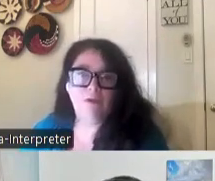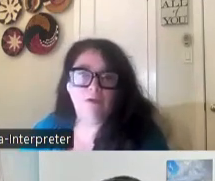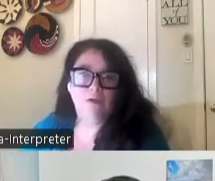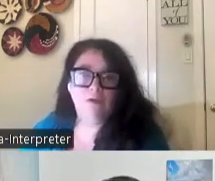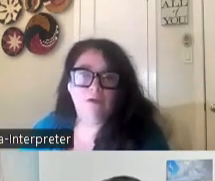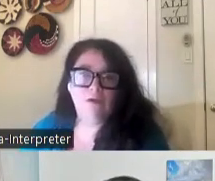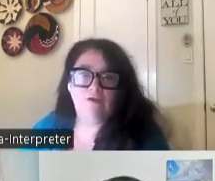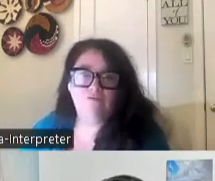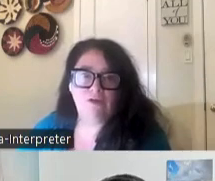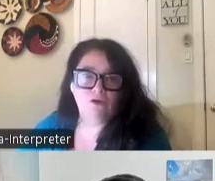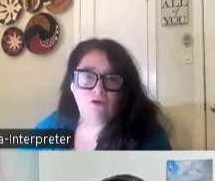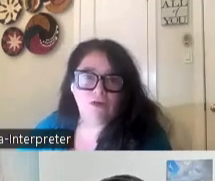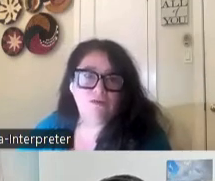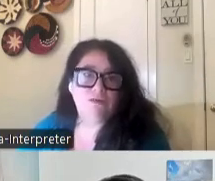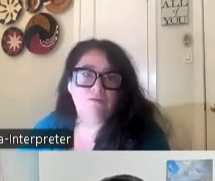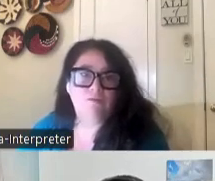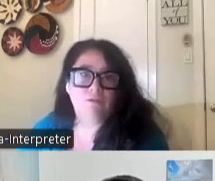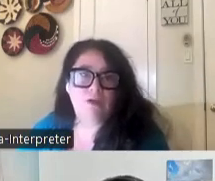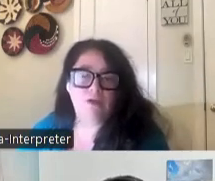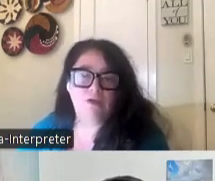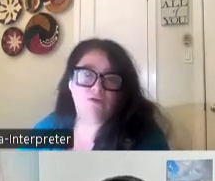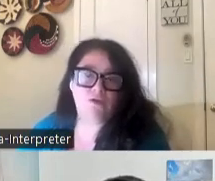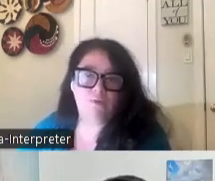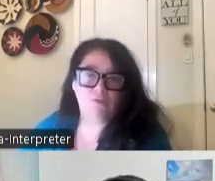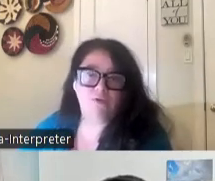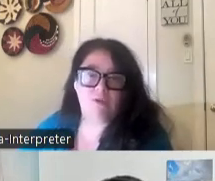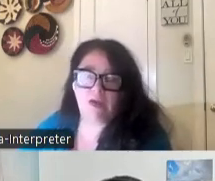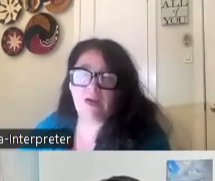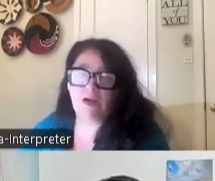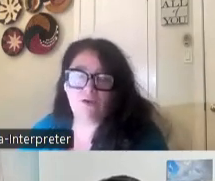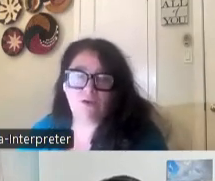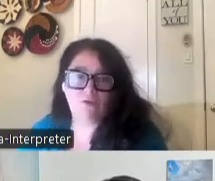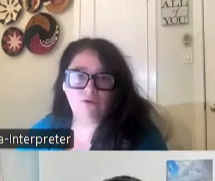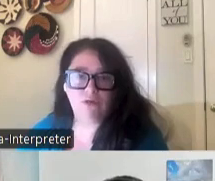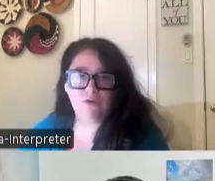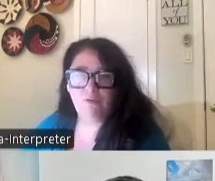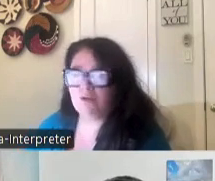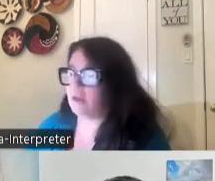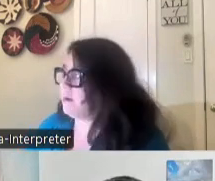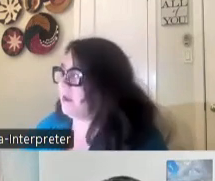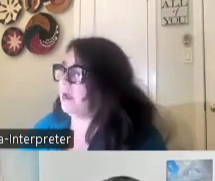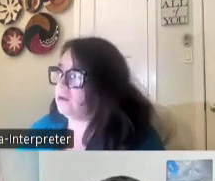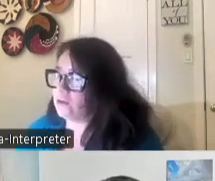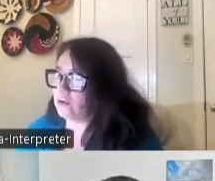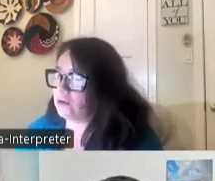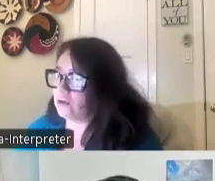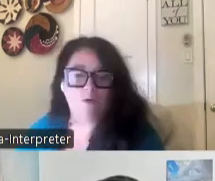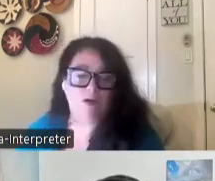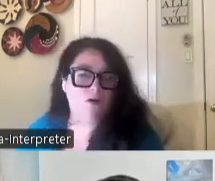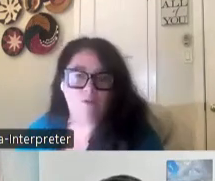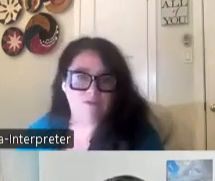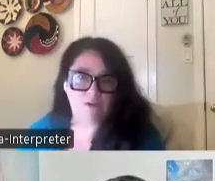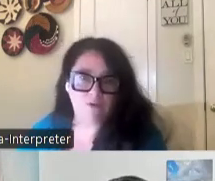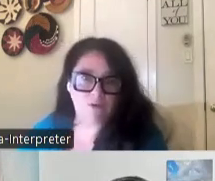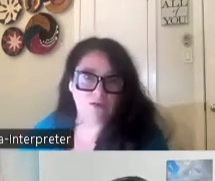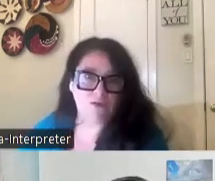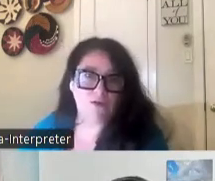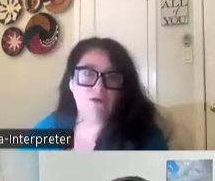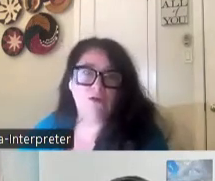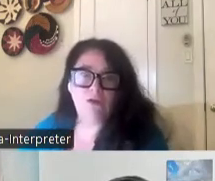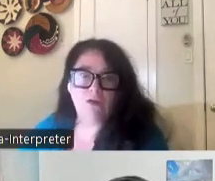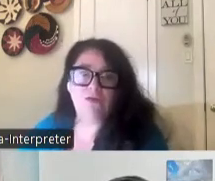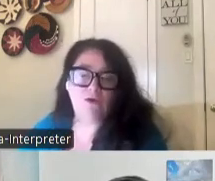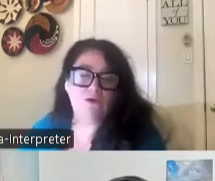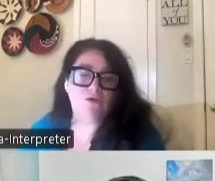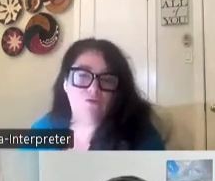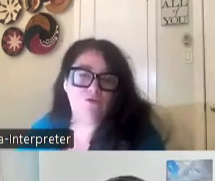contributing to global warming, and indeed are. But there's also some other things that we don't think about as much, and they have been really important contributors in